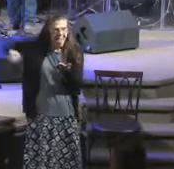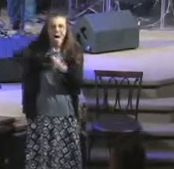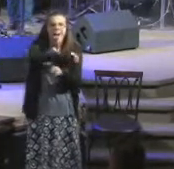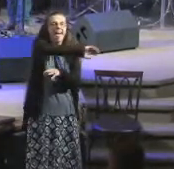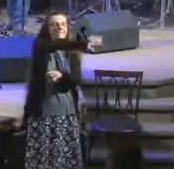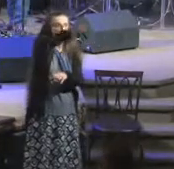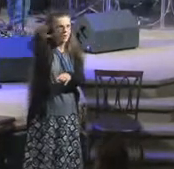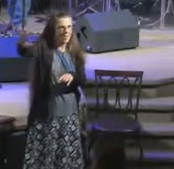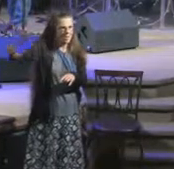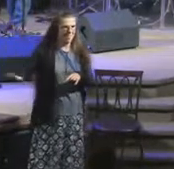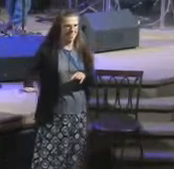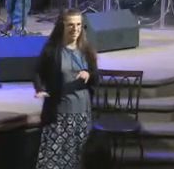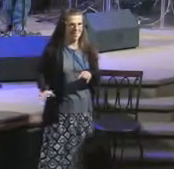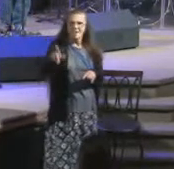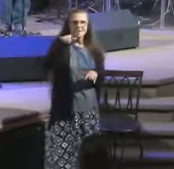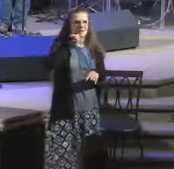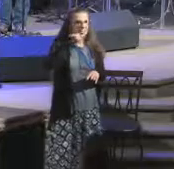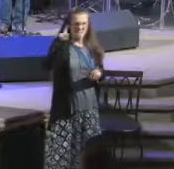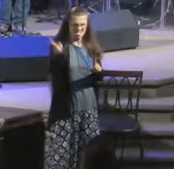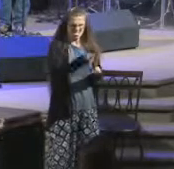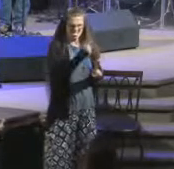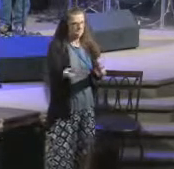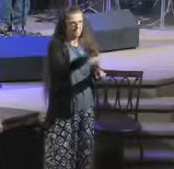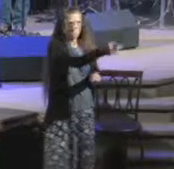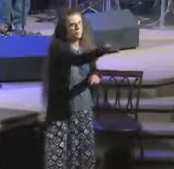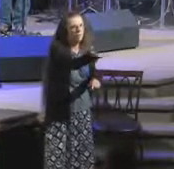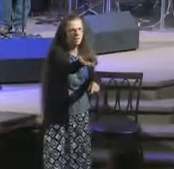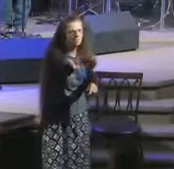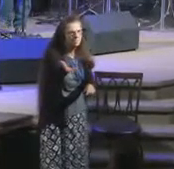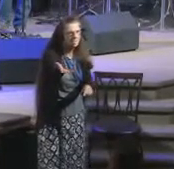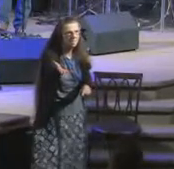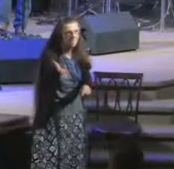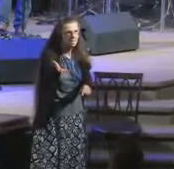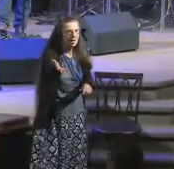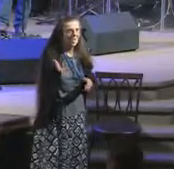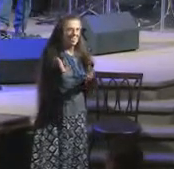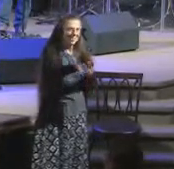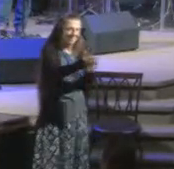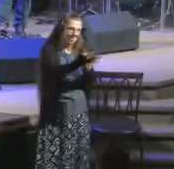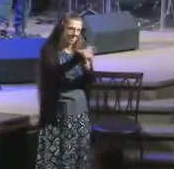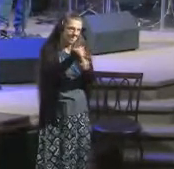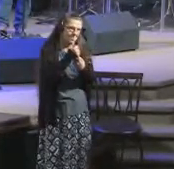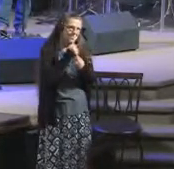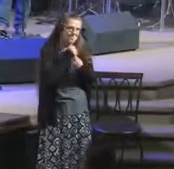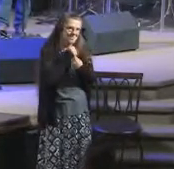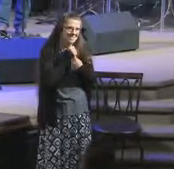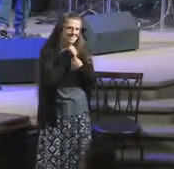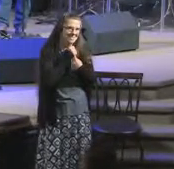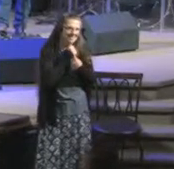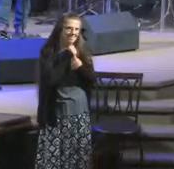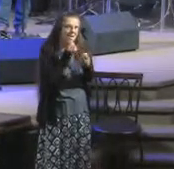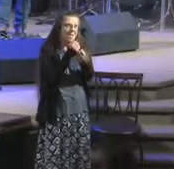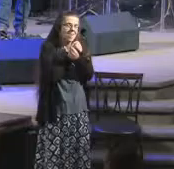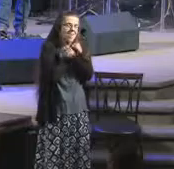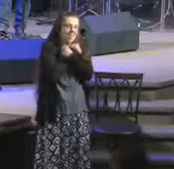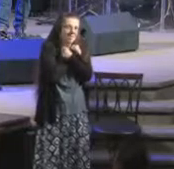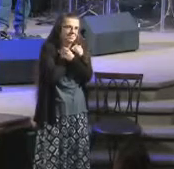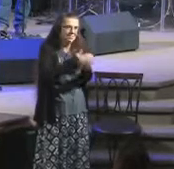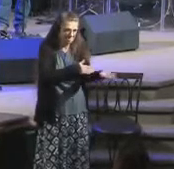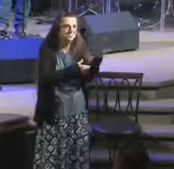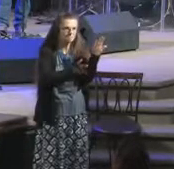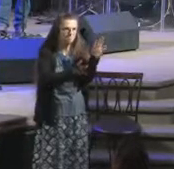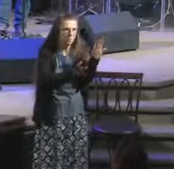everything. He does not condemn us. He woos us. He loves us this